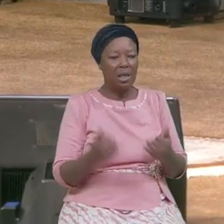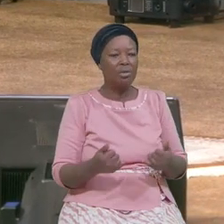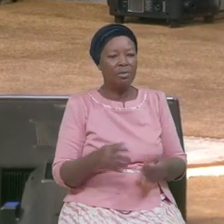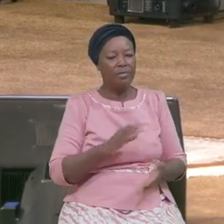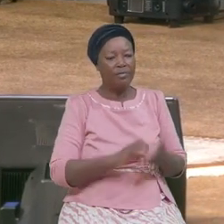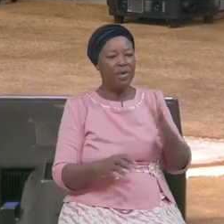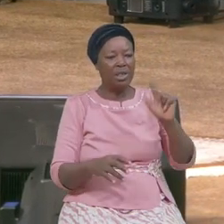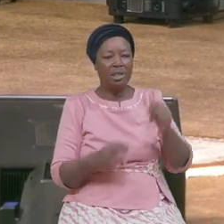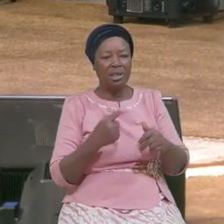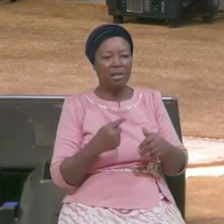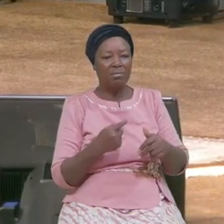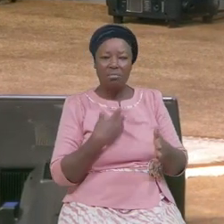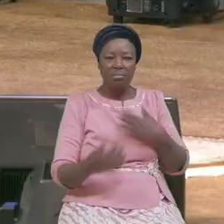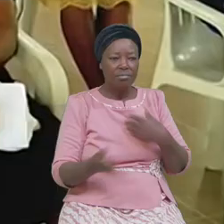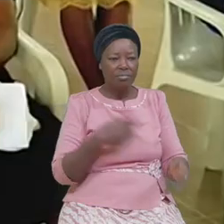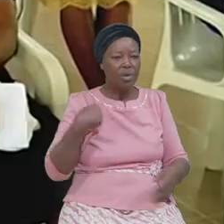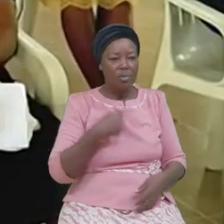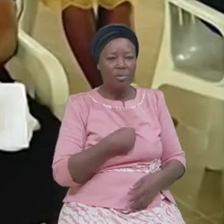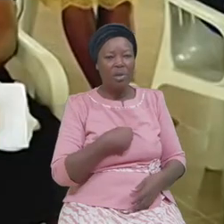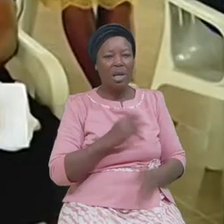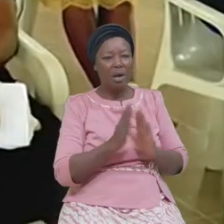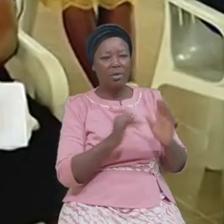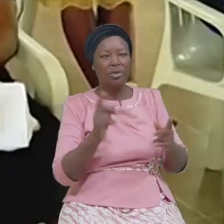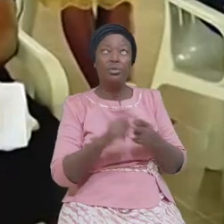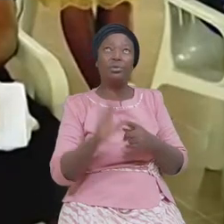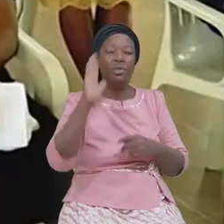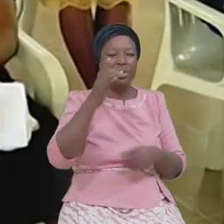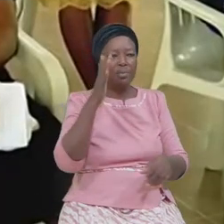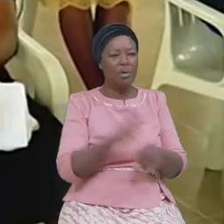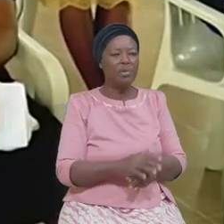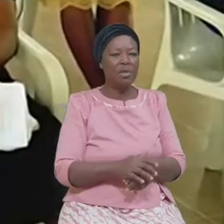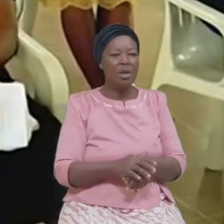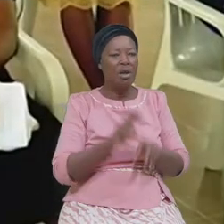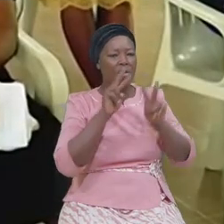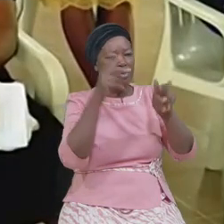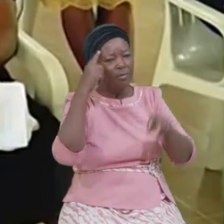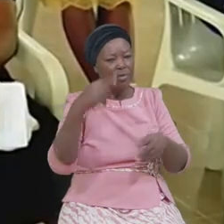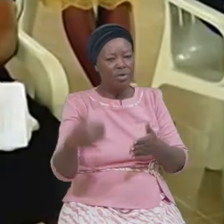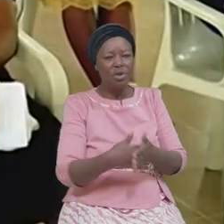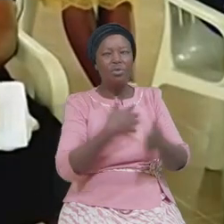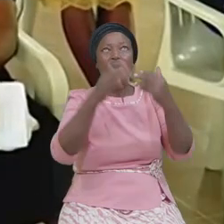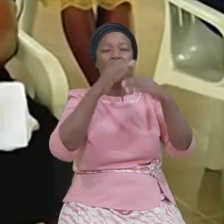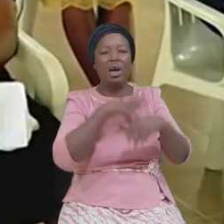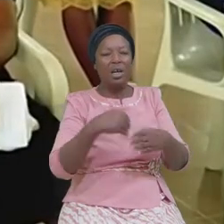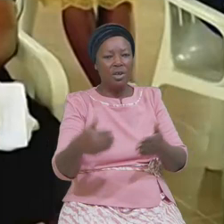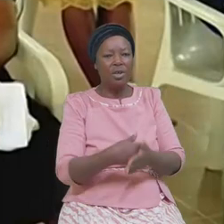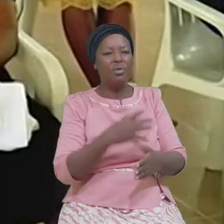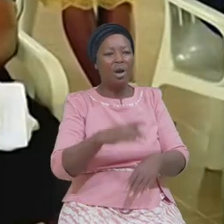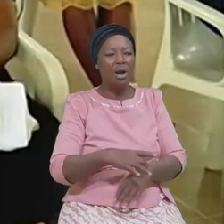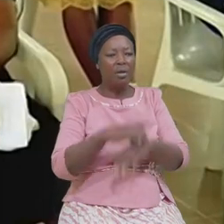nevertheless, we, according to his promise, look for new heavens and a new